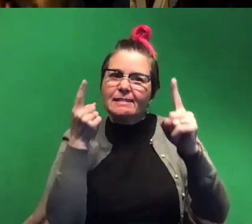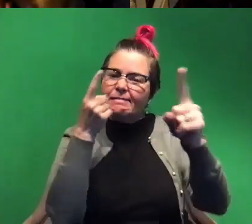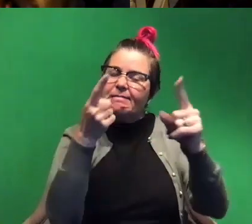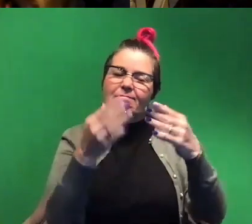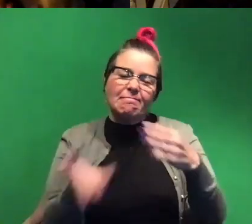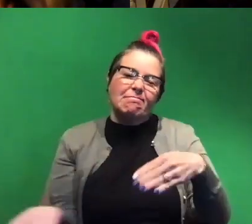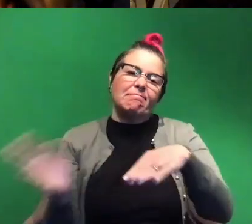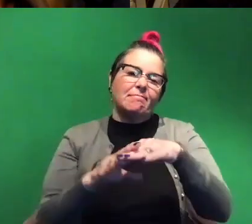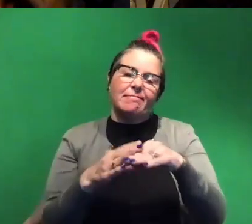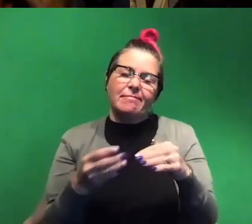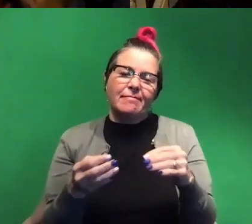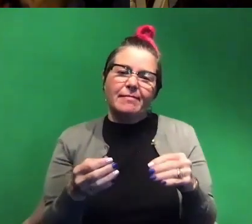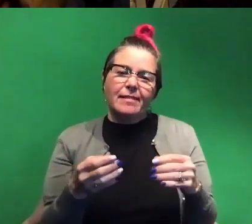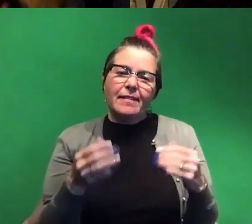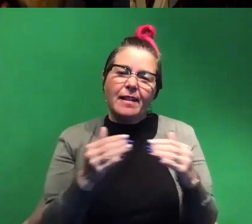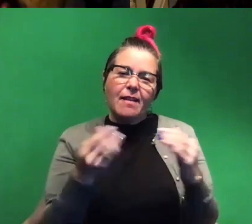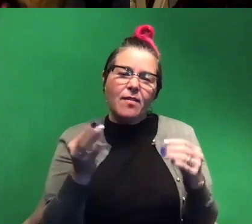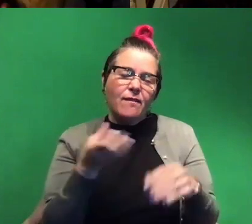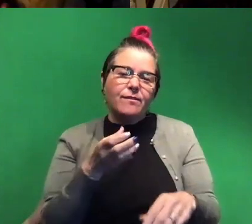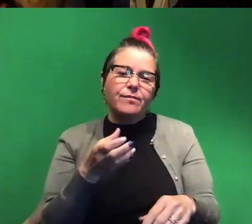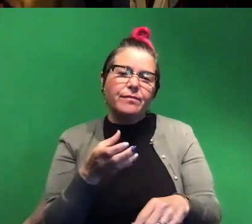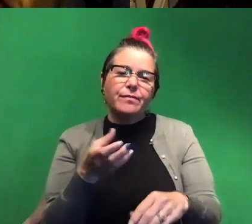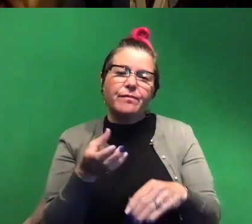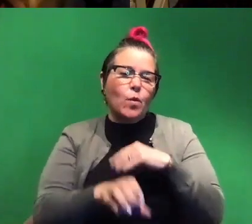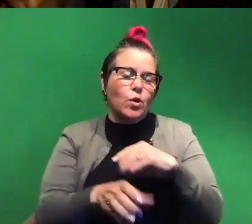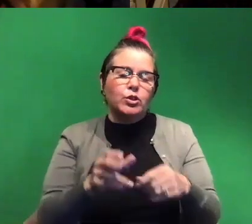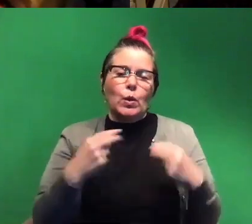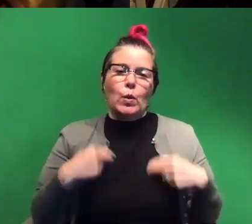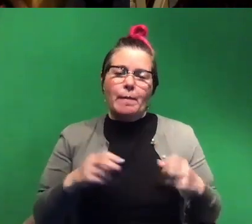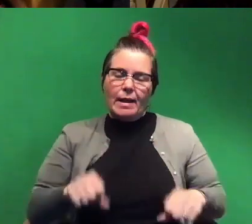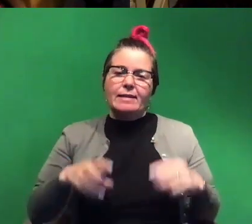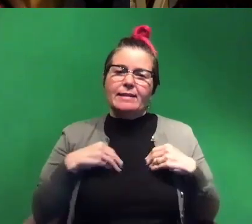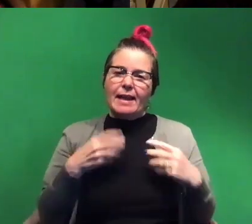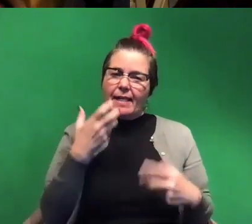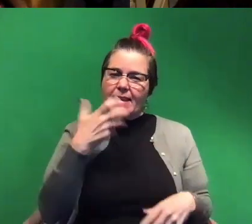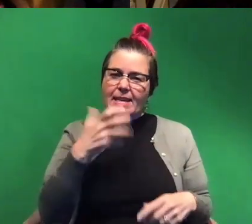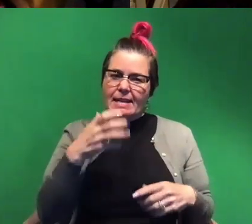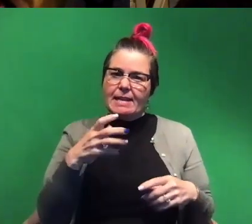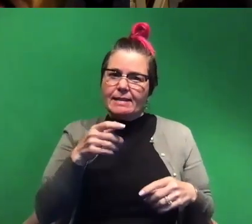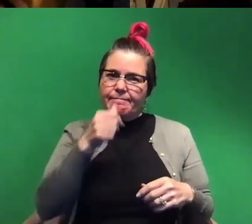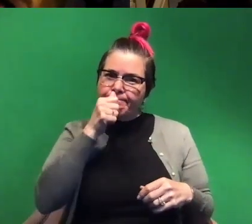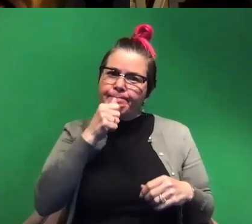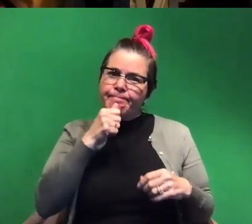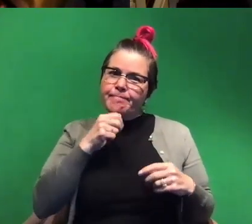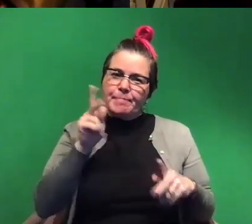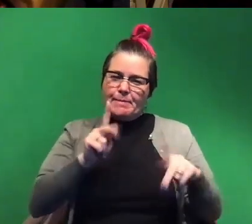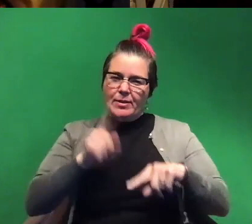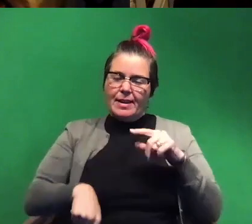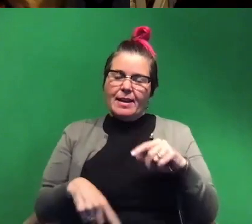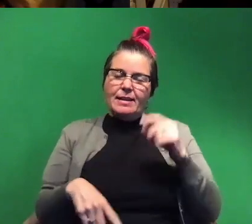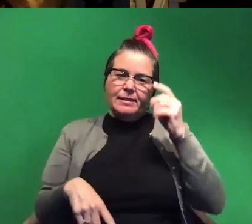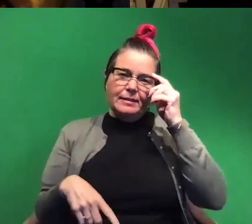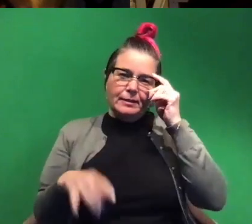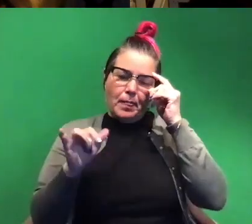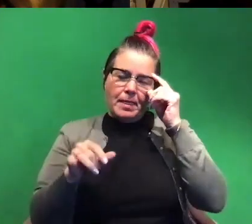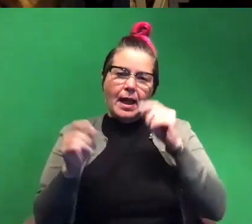level of forces that a human can take, as well as the heating that a person can take. So I think the